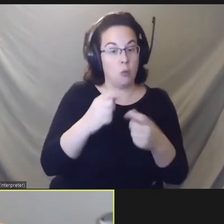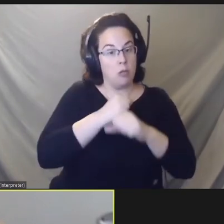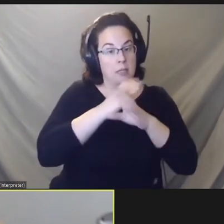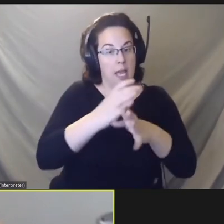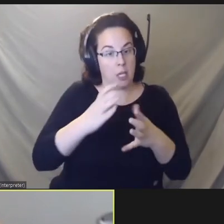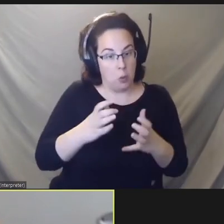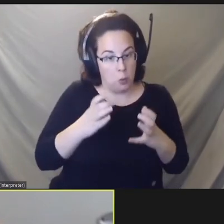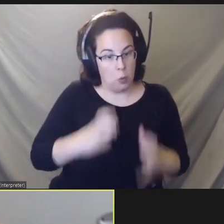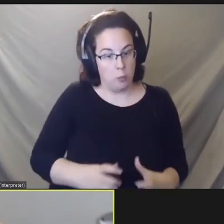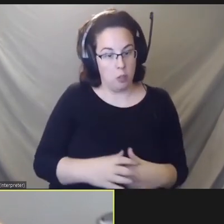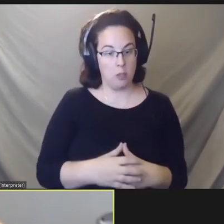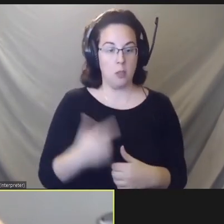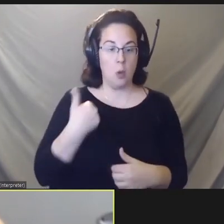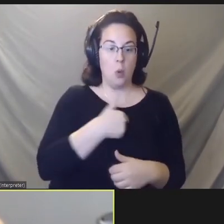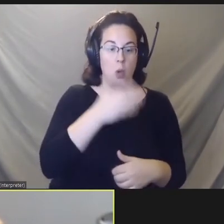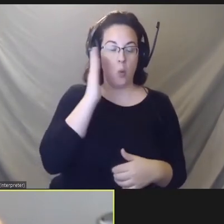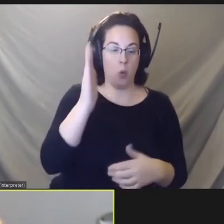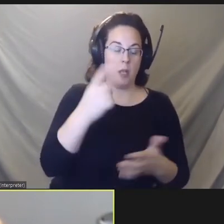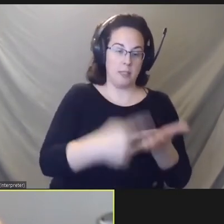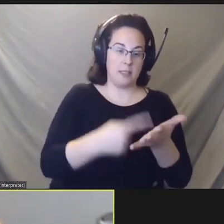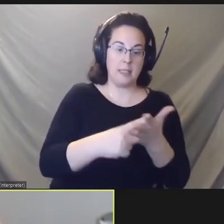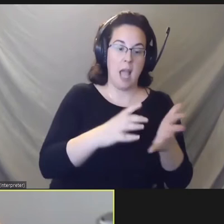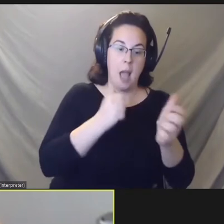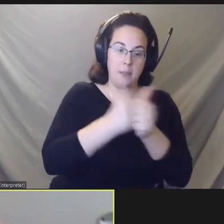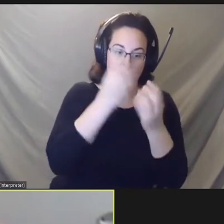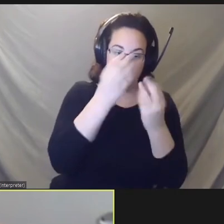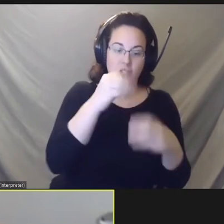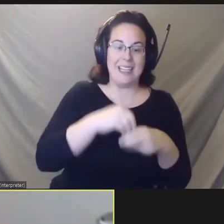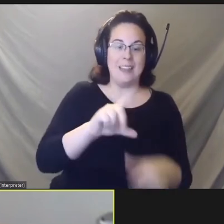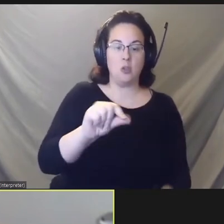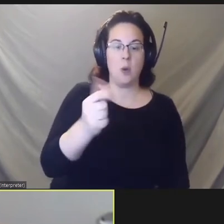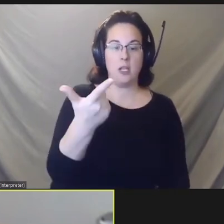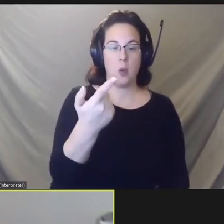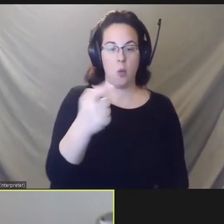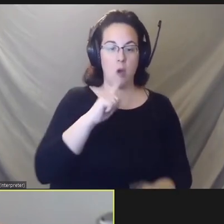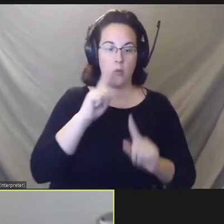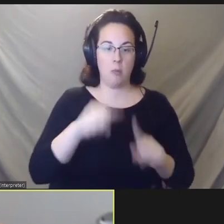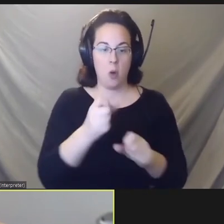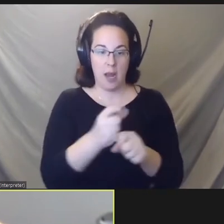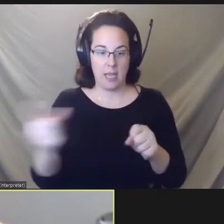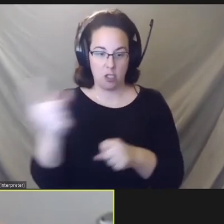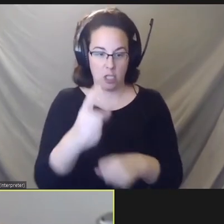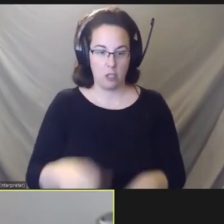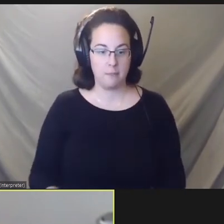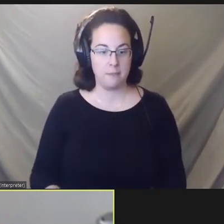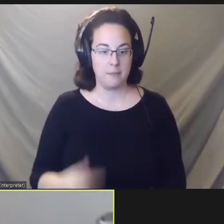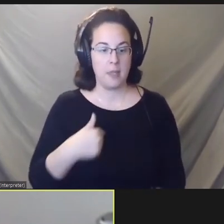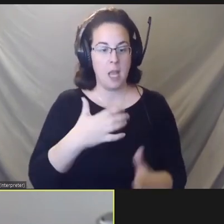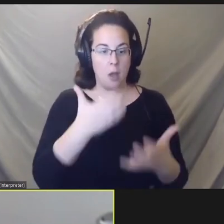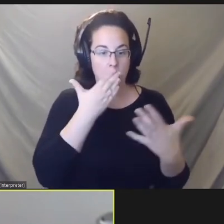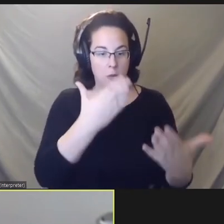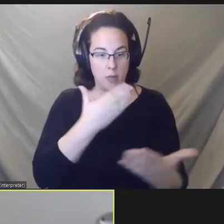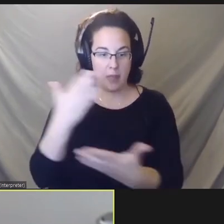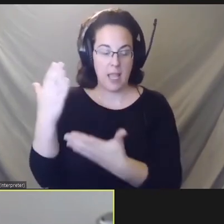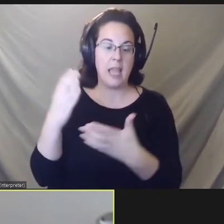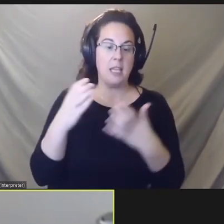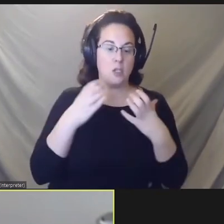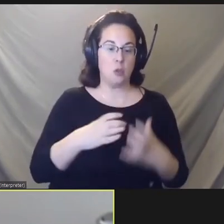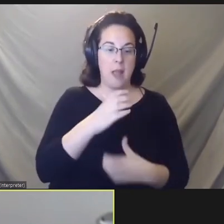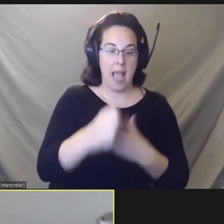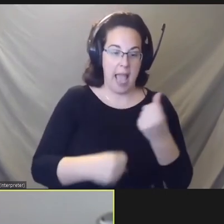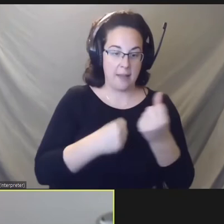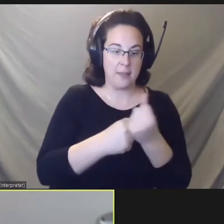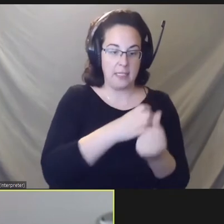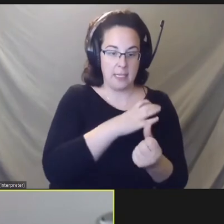will discuss updated information in the 2021 call blocking report next year. I would like to thank the Consumer Advocacy Committee